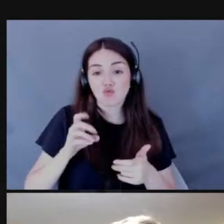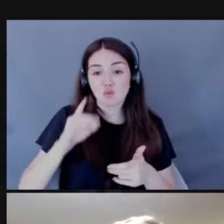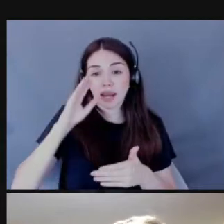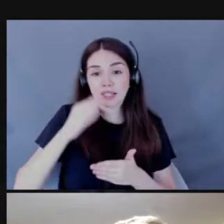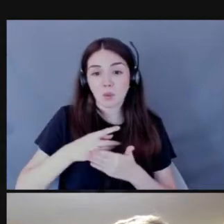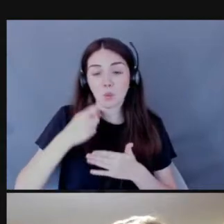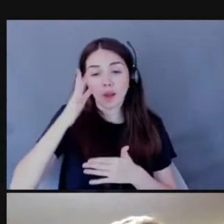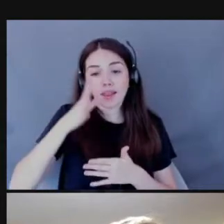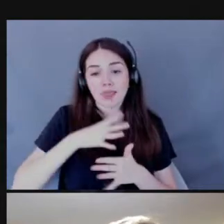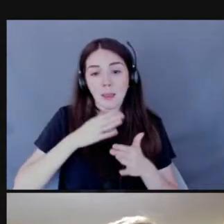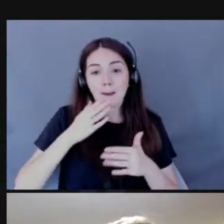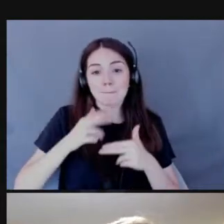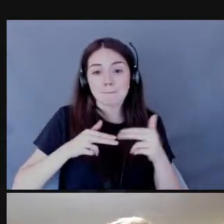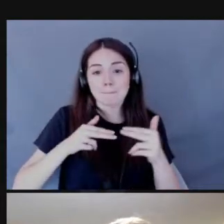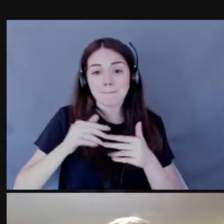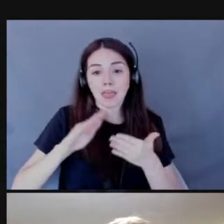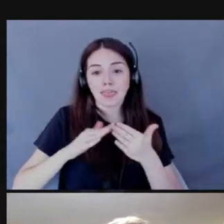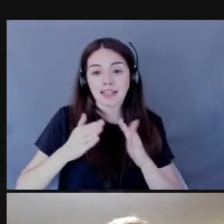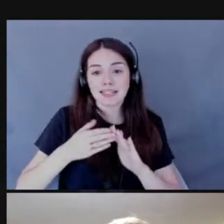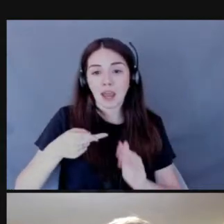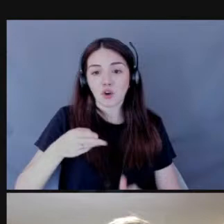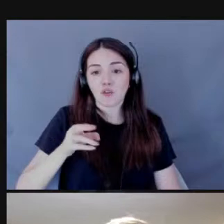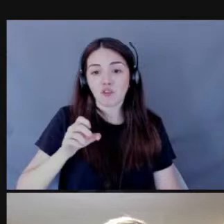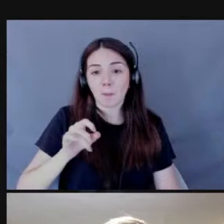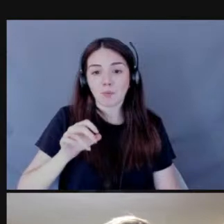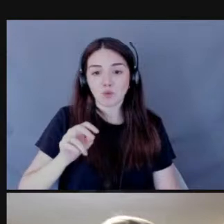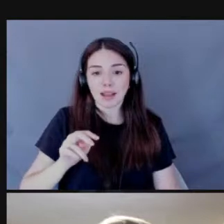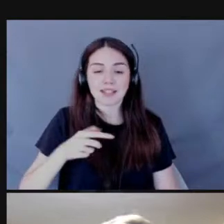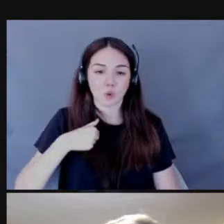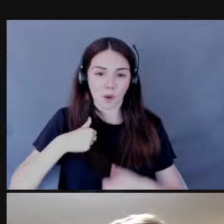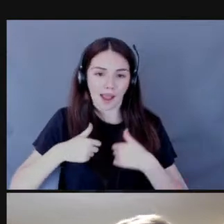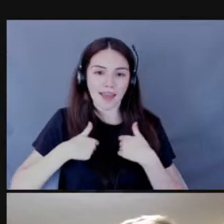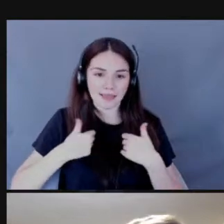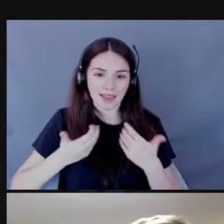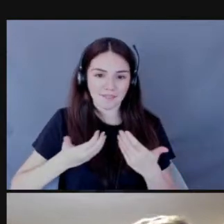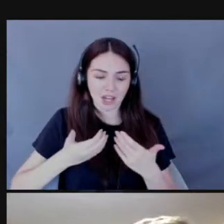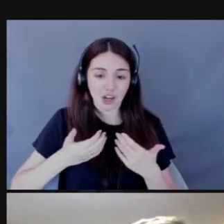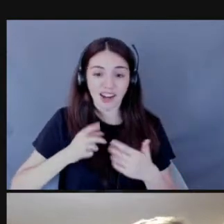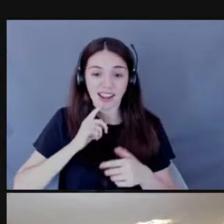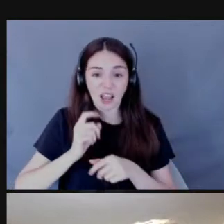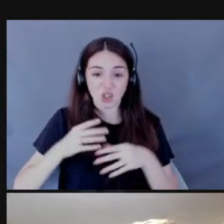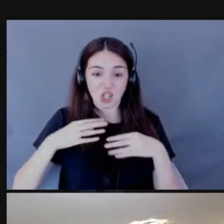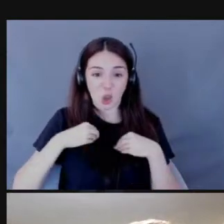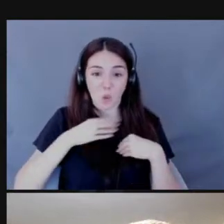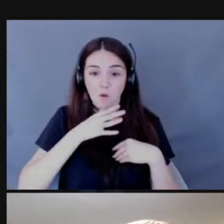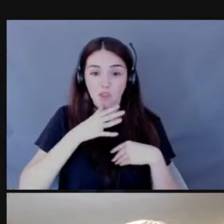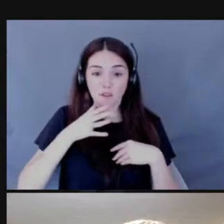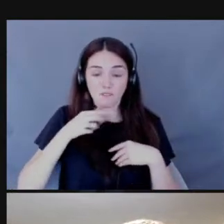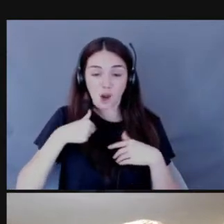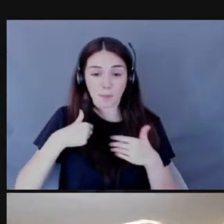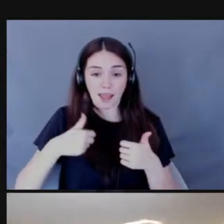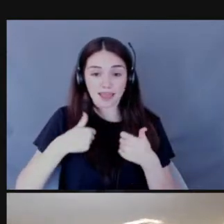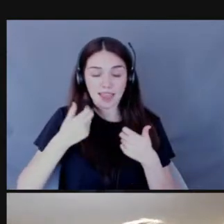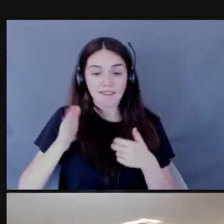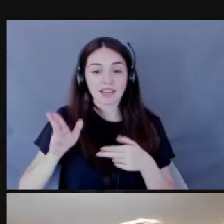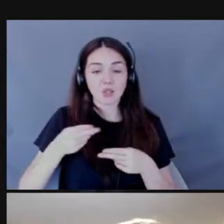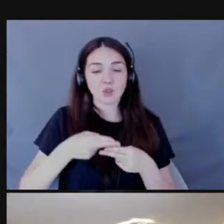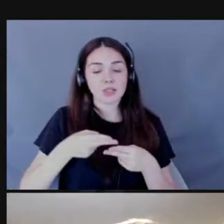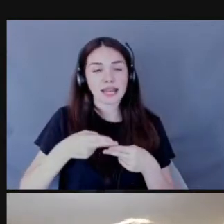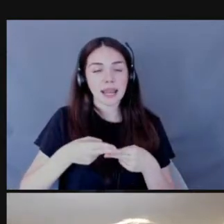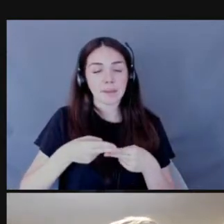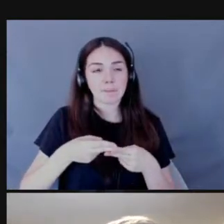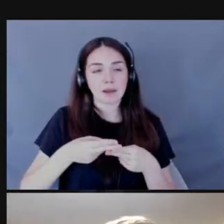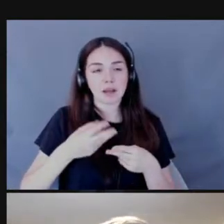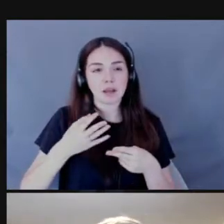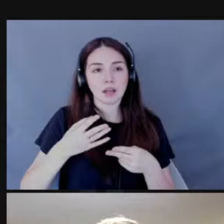built the town of Preston that I live in, and in fact owned the farm that I live on. His name was,